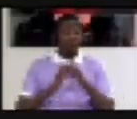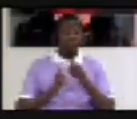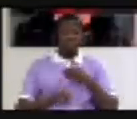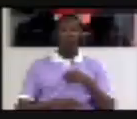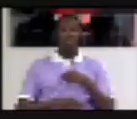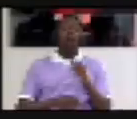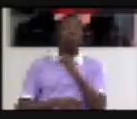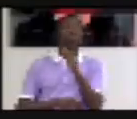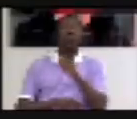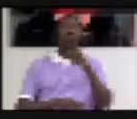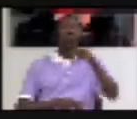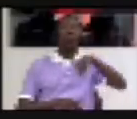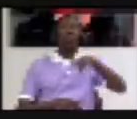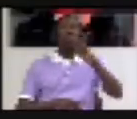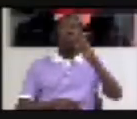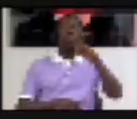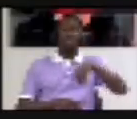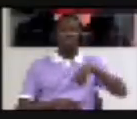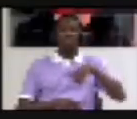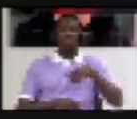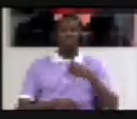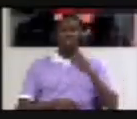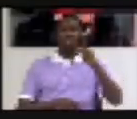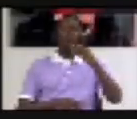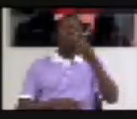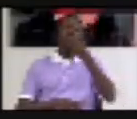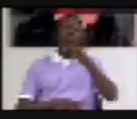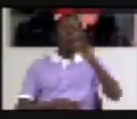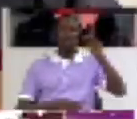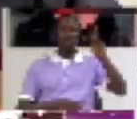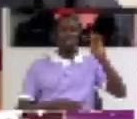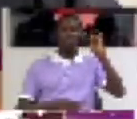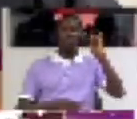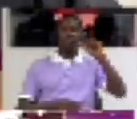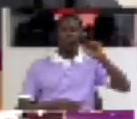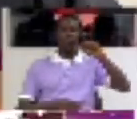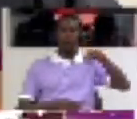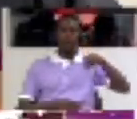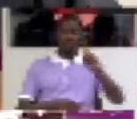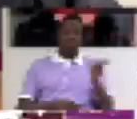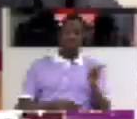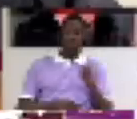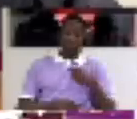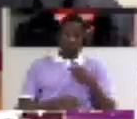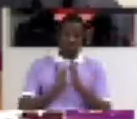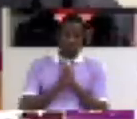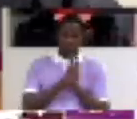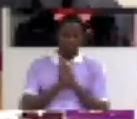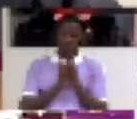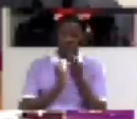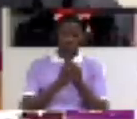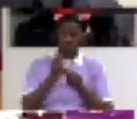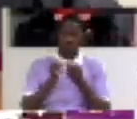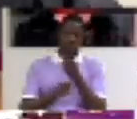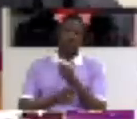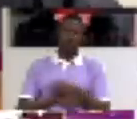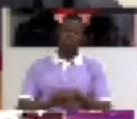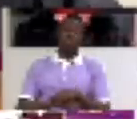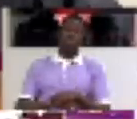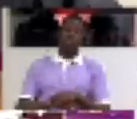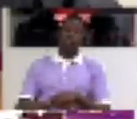Kiang. Kiang Kayaf, I think, yeah. Because he also opposed the bill, is that correct?